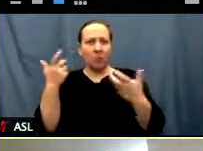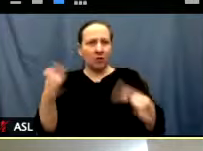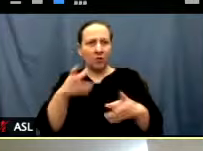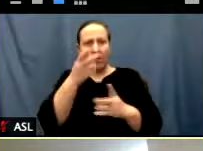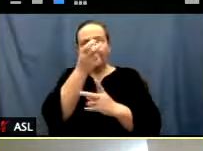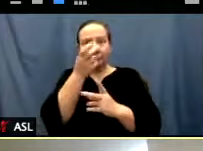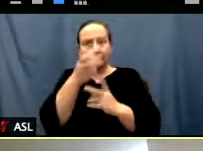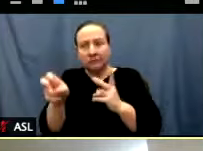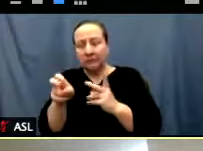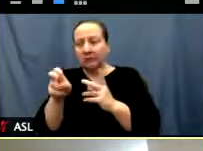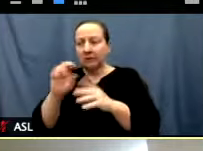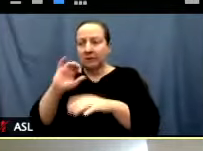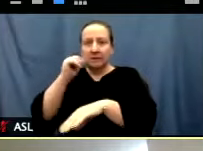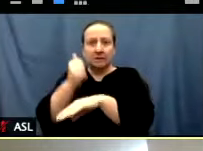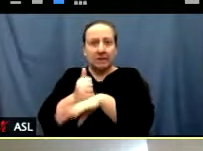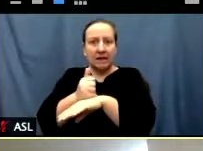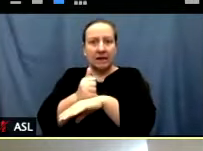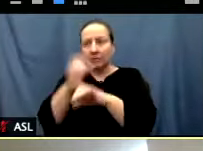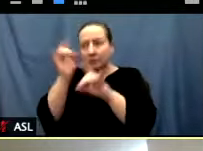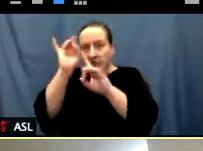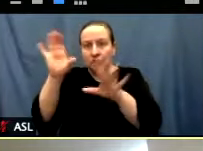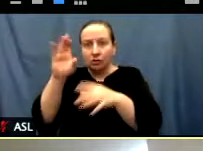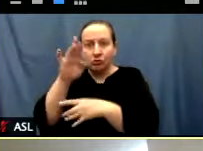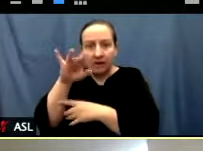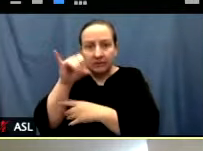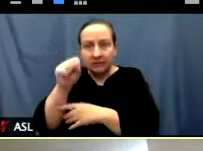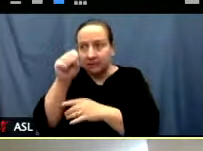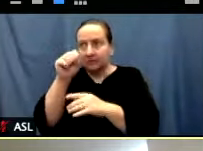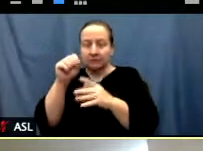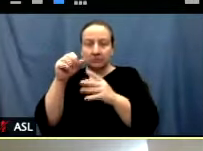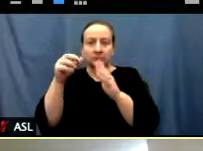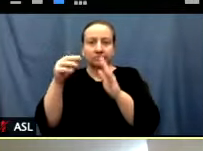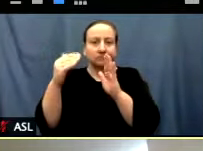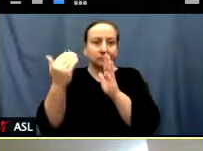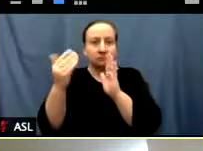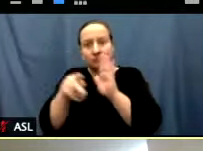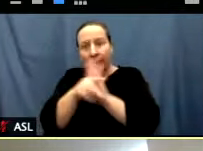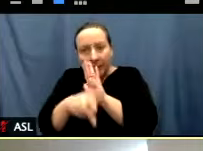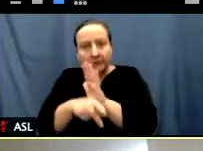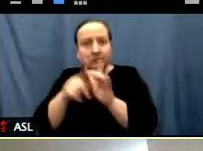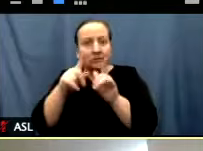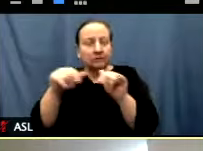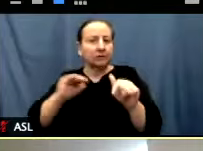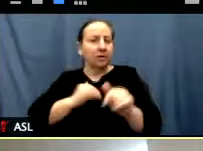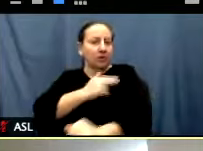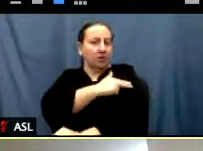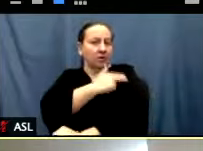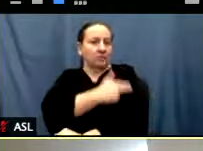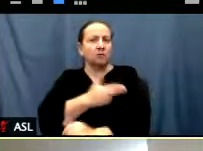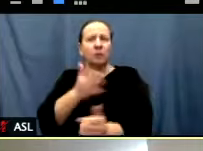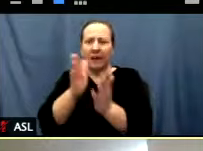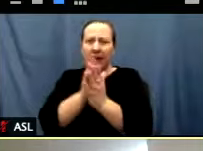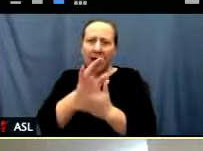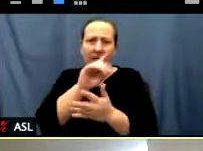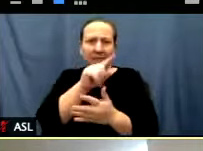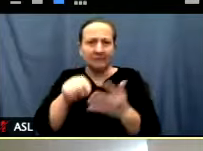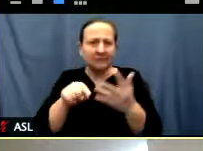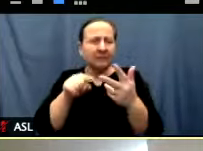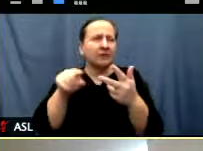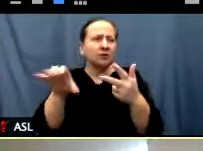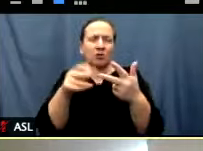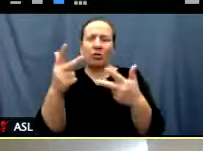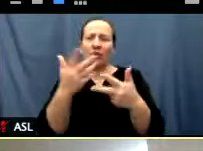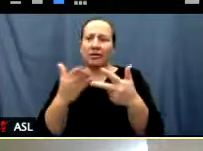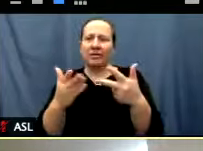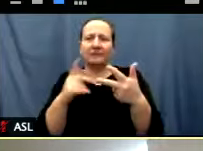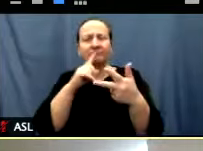enact crisis standards of care in our hospitals, we are asking Coloradans to do 3 absolutely important things